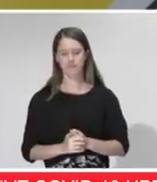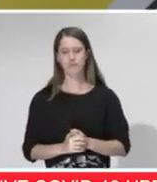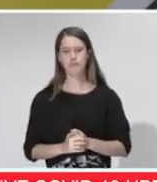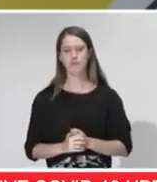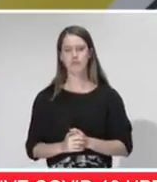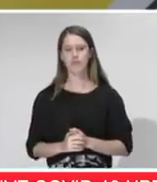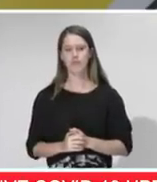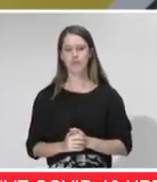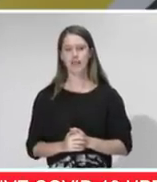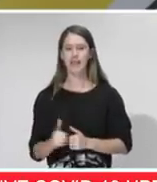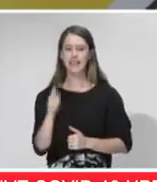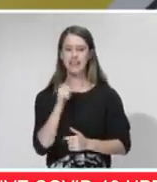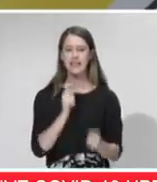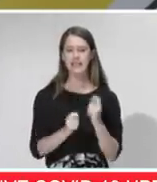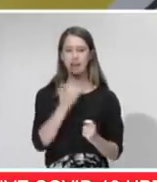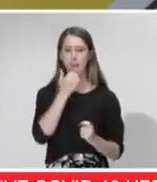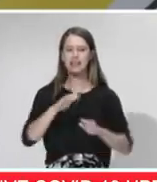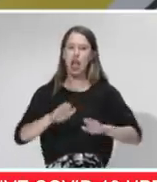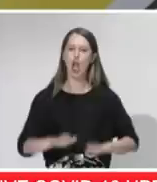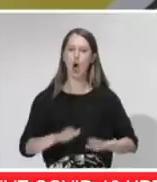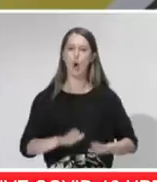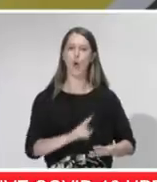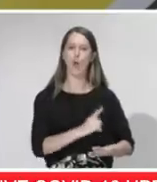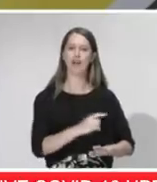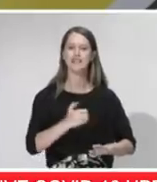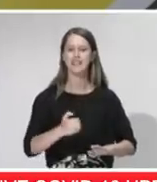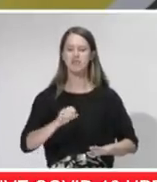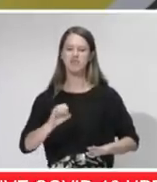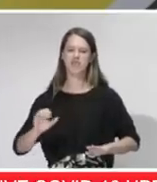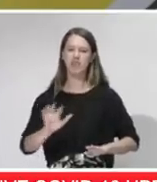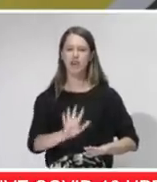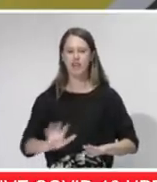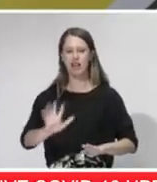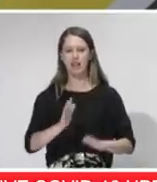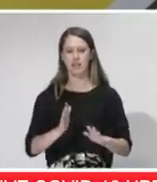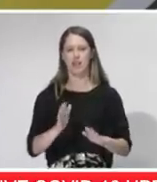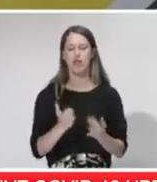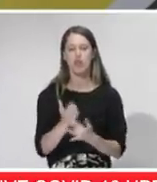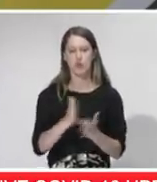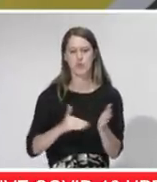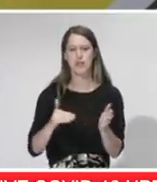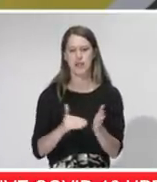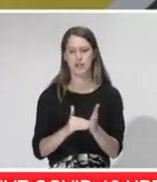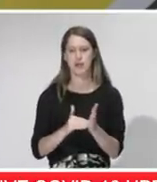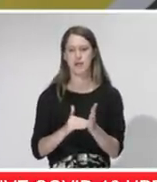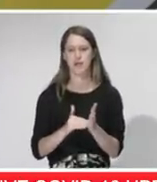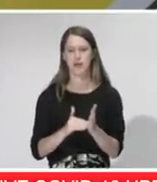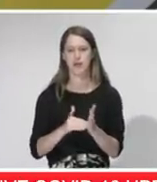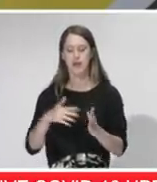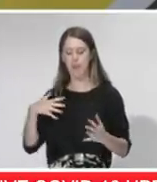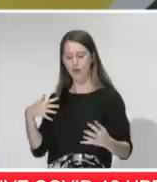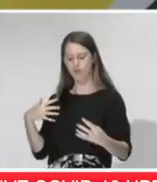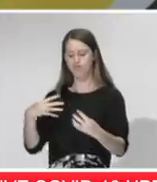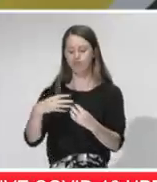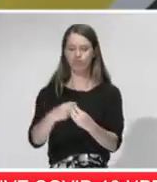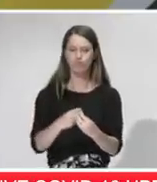Yesterday there were just 1,660 tests processed in our laboratories around the country, so the total test to date